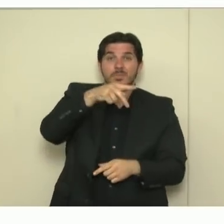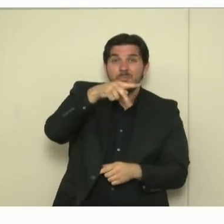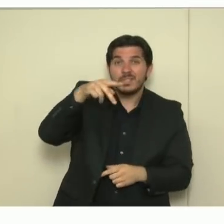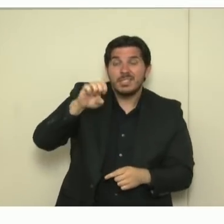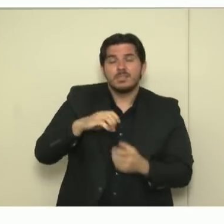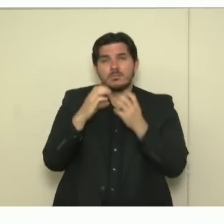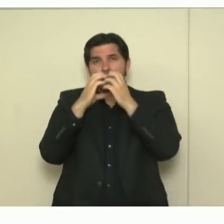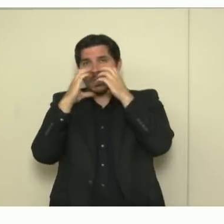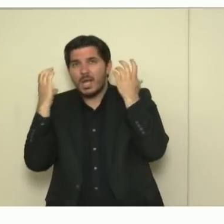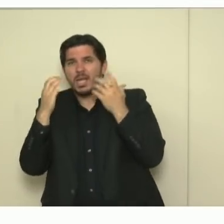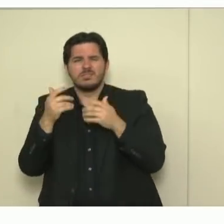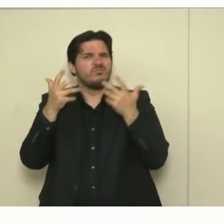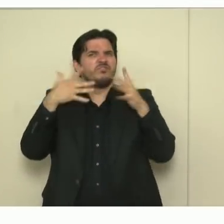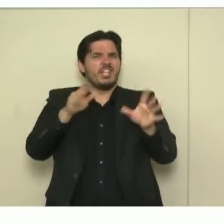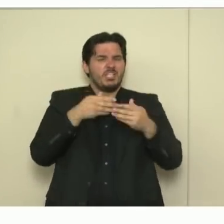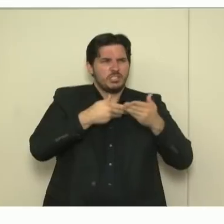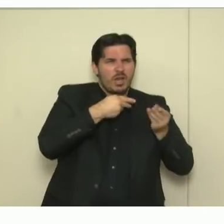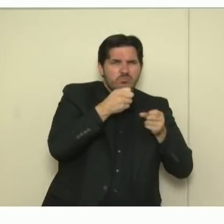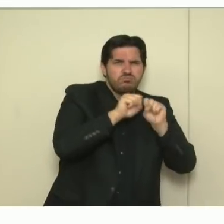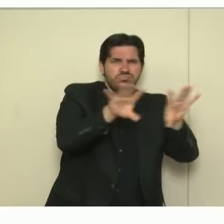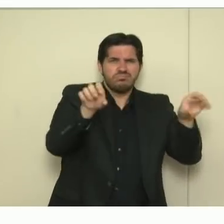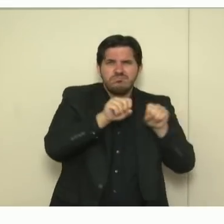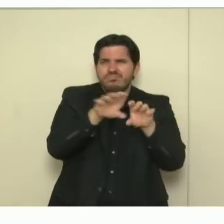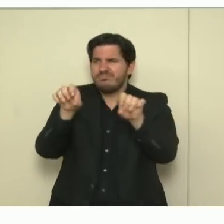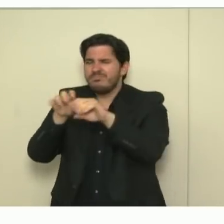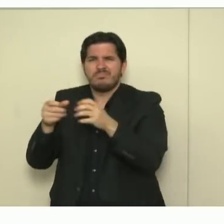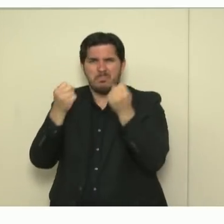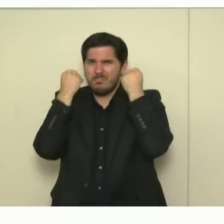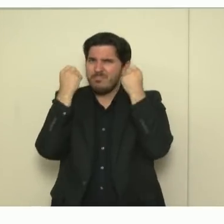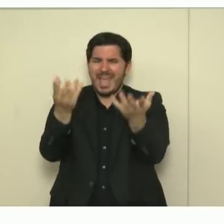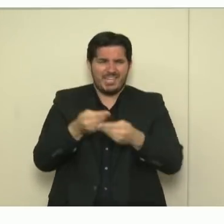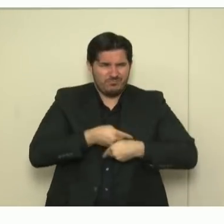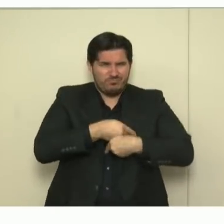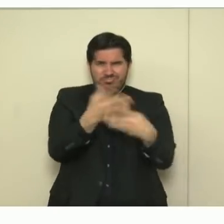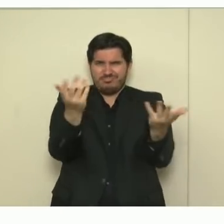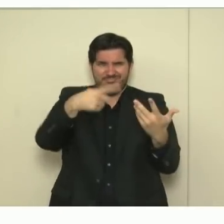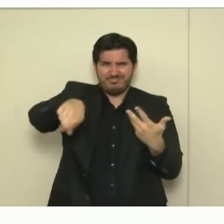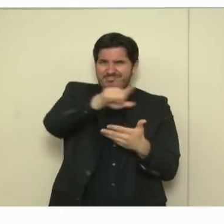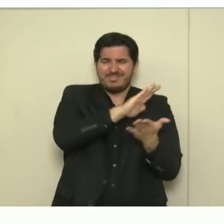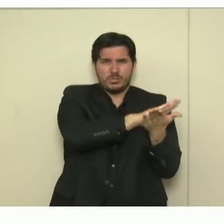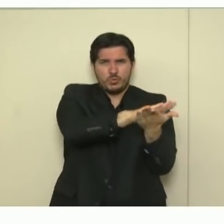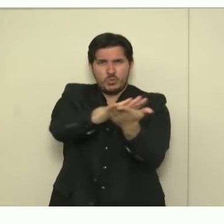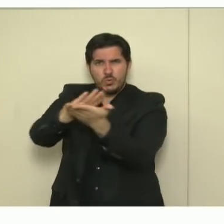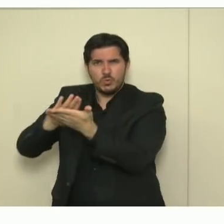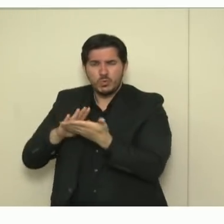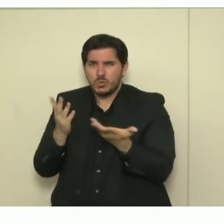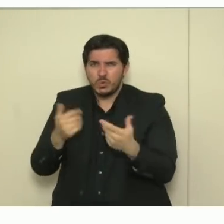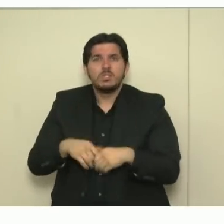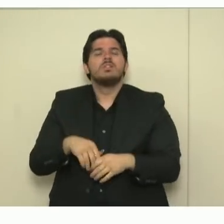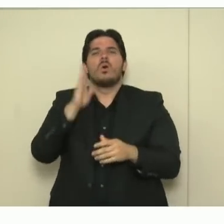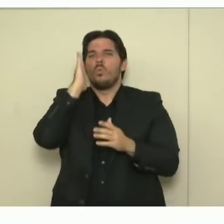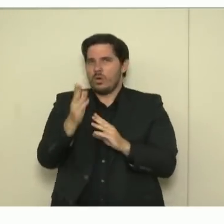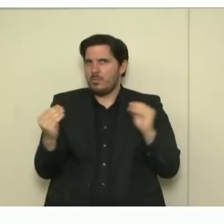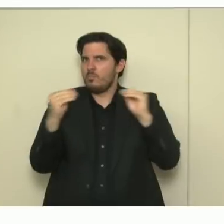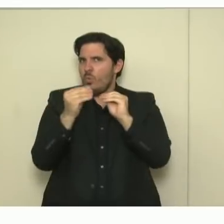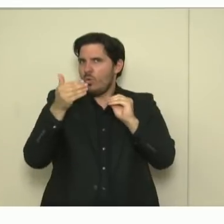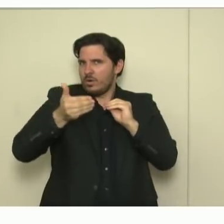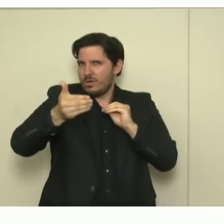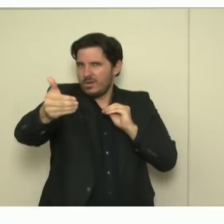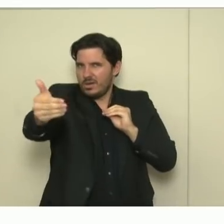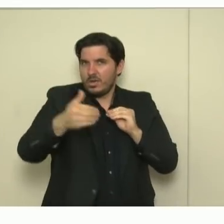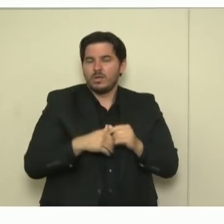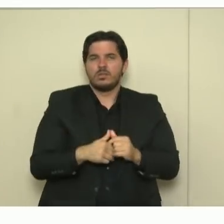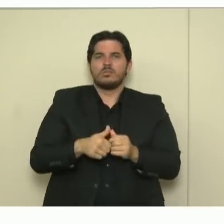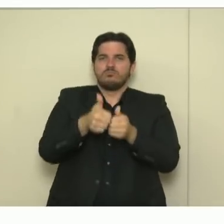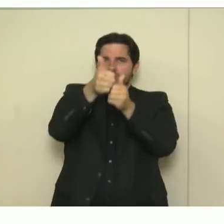and next week, and we'll have a million more that will go out over the course of the month across the state. So every single educator, every single student